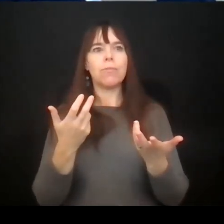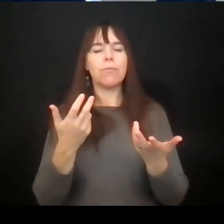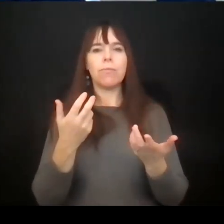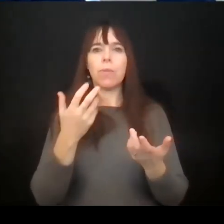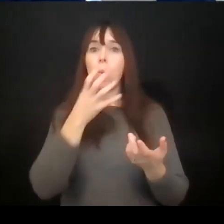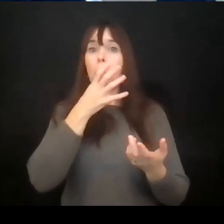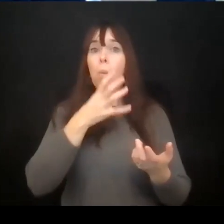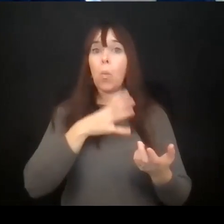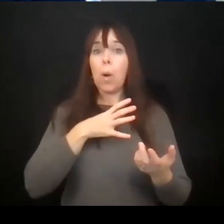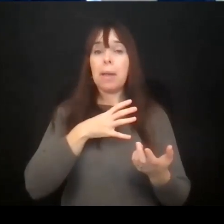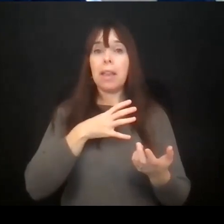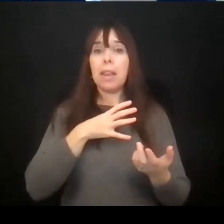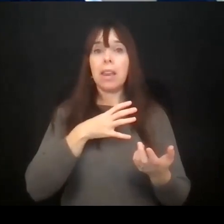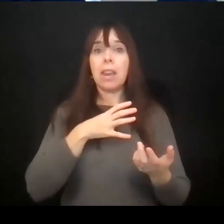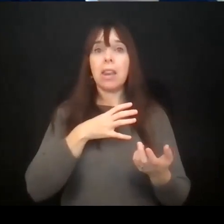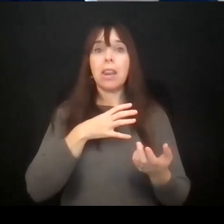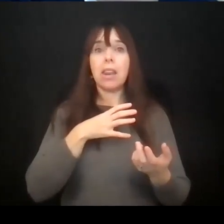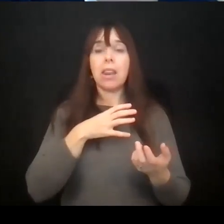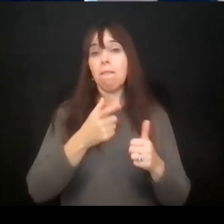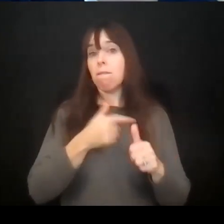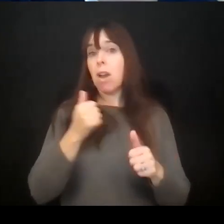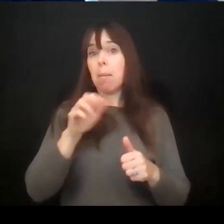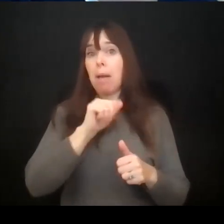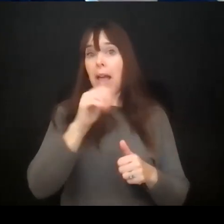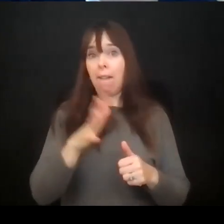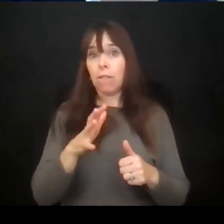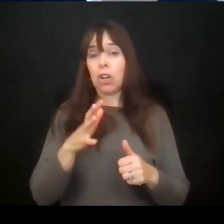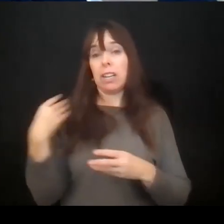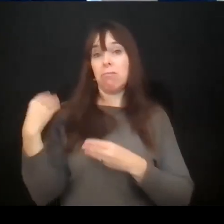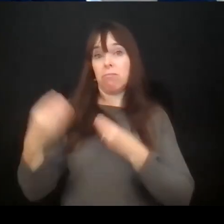woman of African descent.